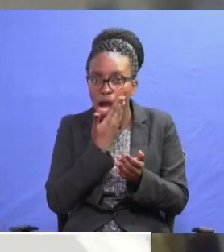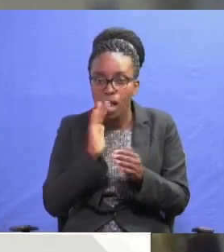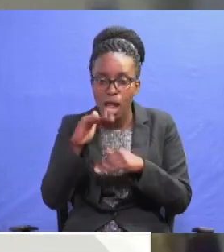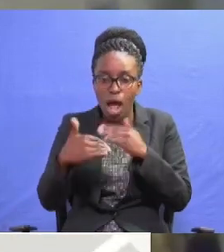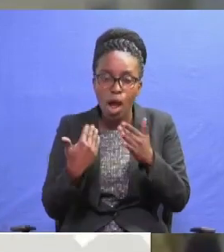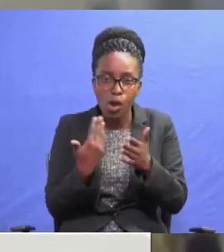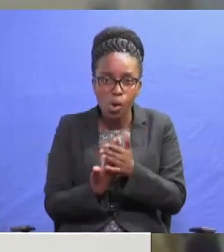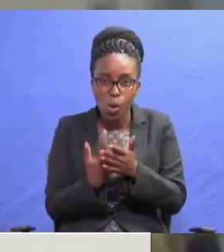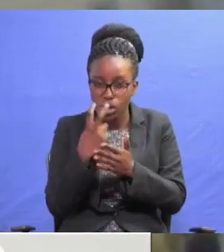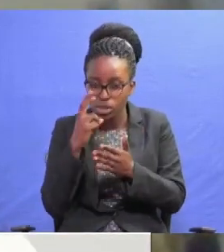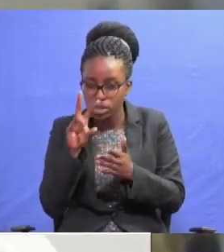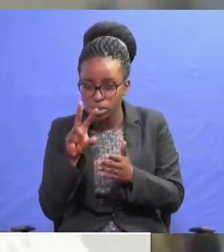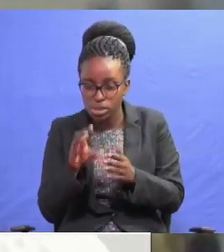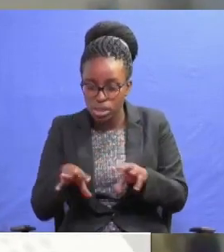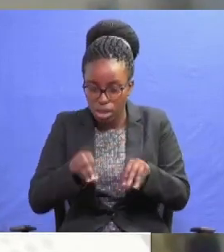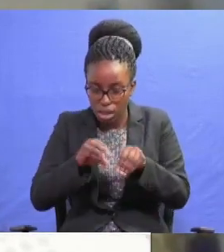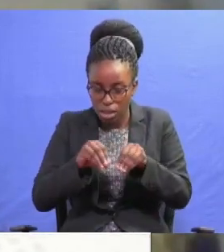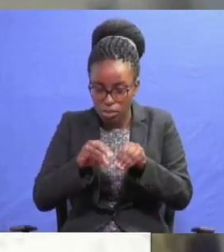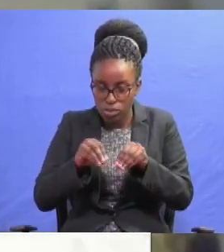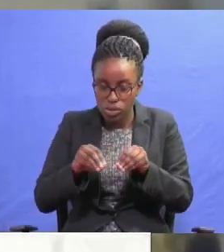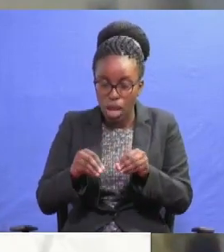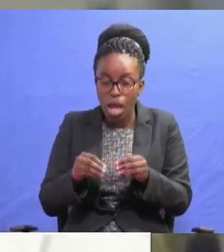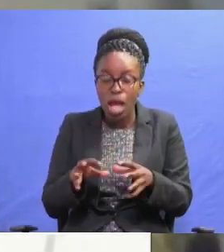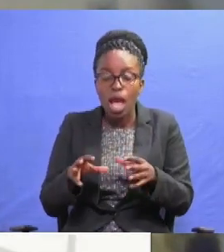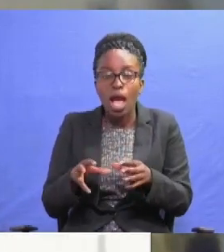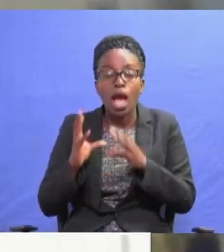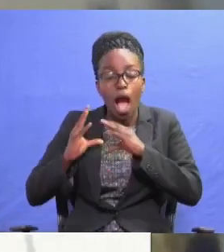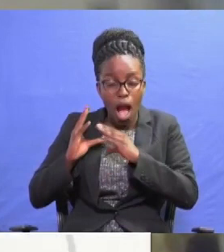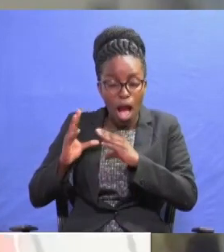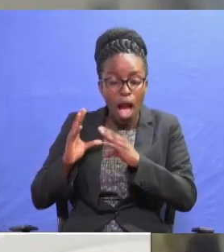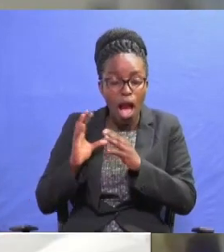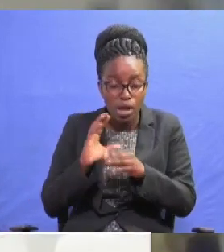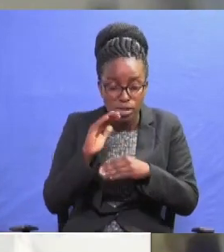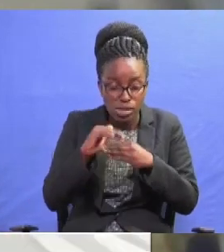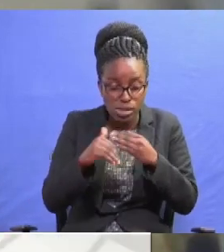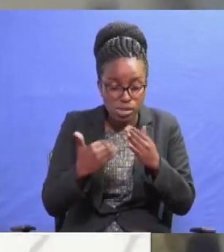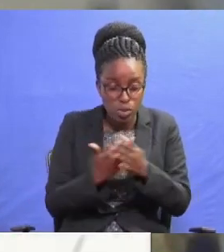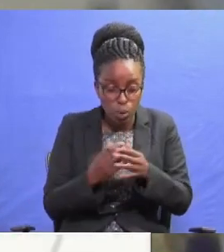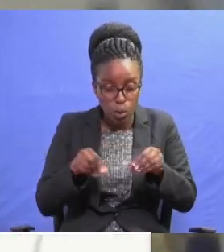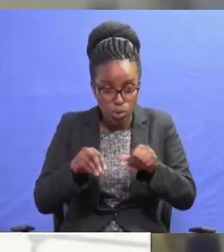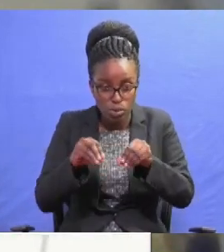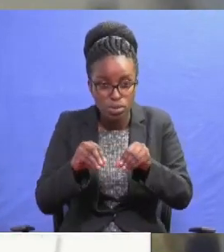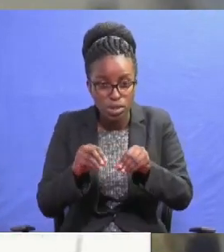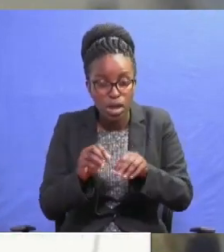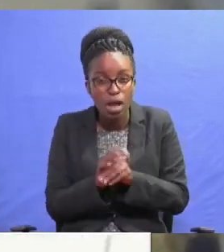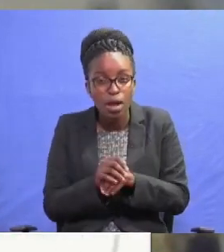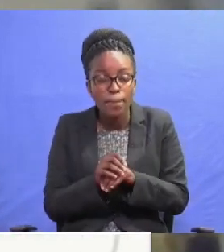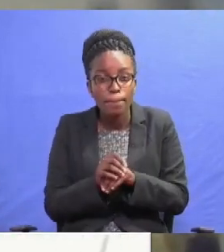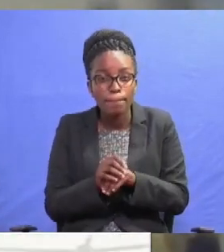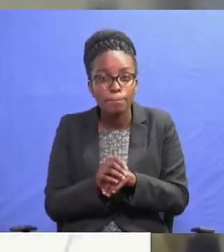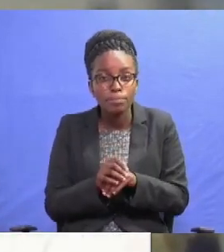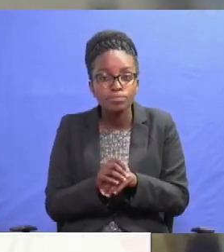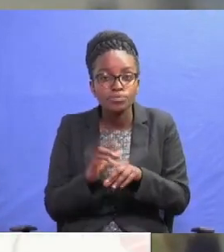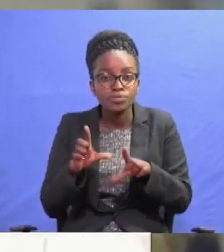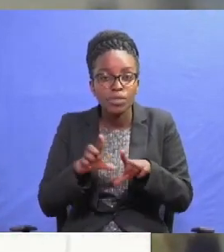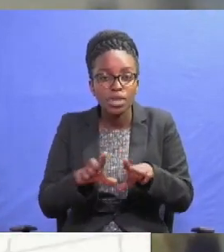soil. So if the water is carrying a lot of soil, where is the soil coming from? Obviously, as the runoff is draining off